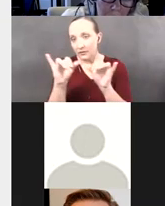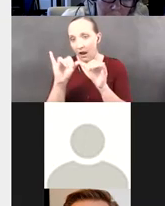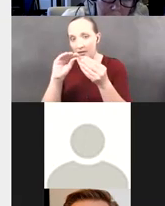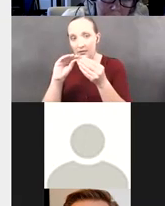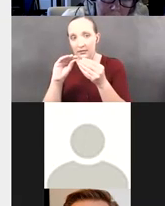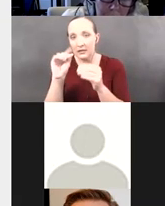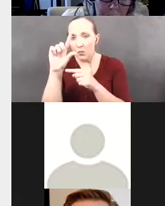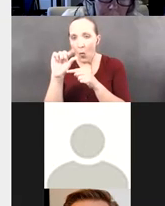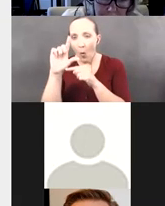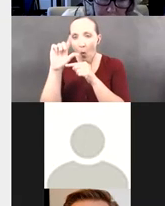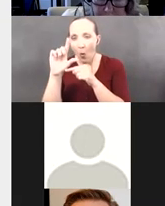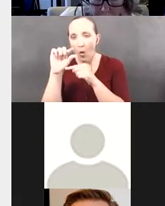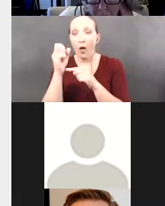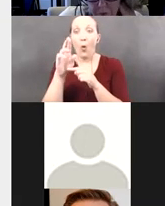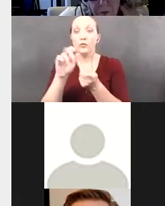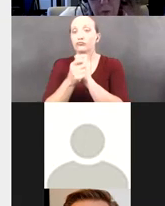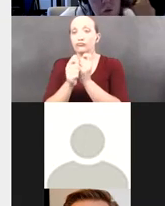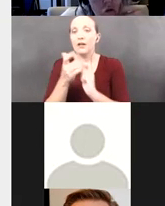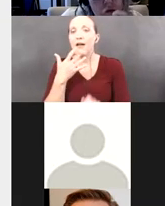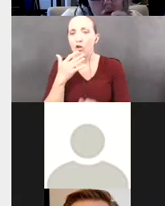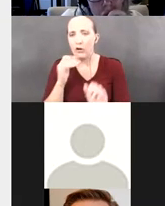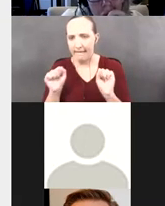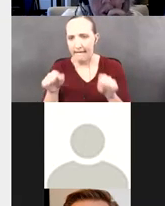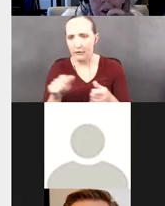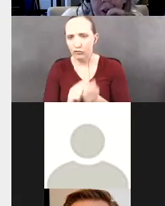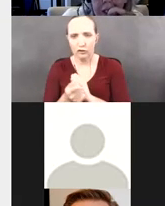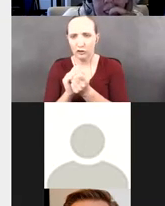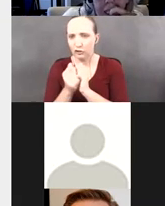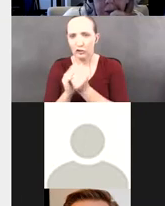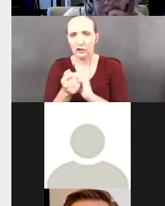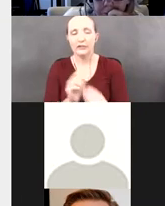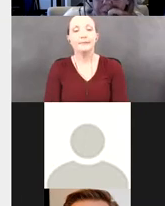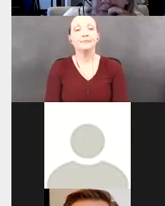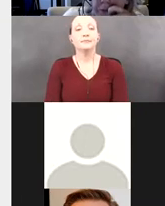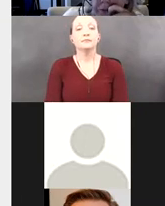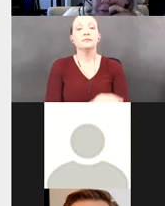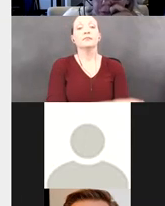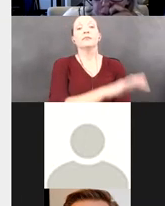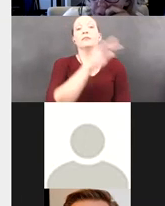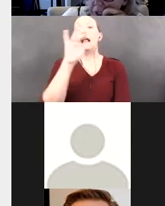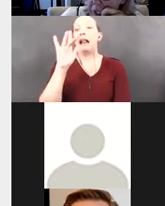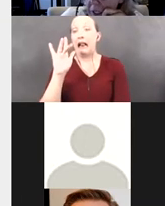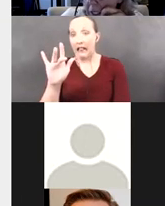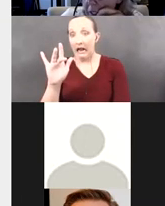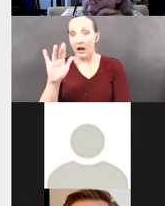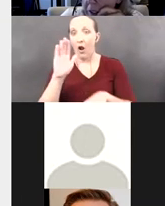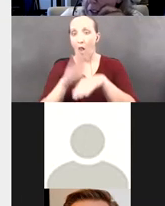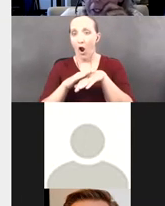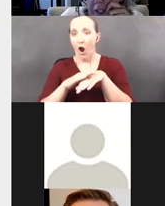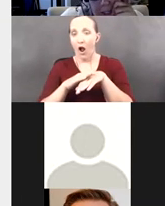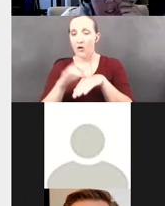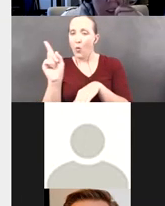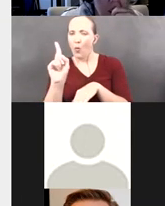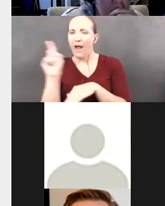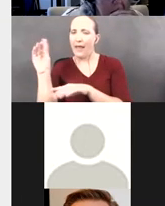el color text being added. del texto que se va a Then your añadir. child should click Después, on the su hijo screen where le they hace want to clic